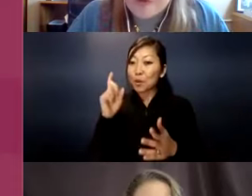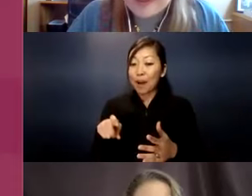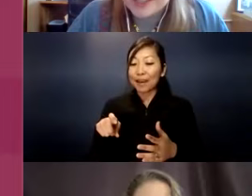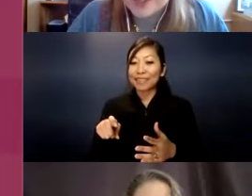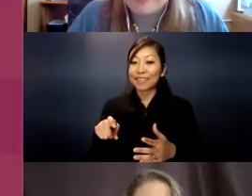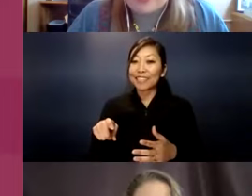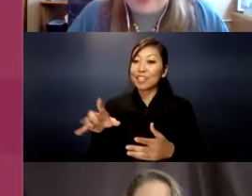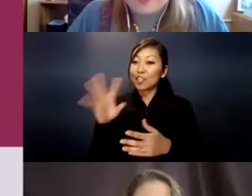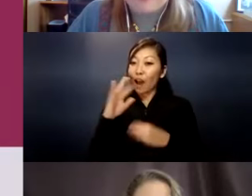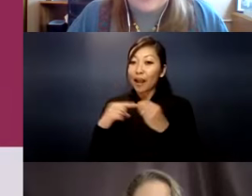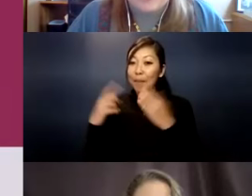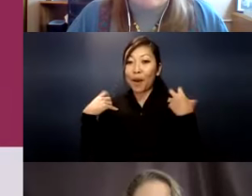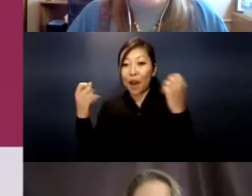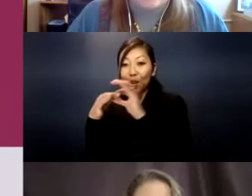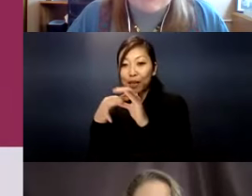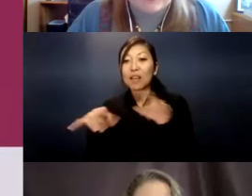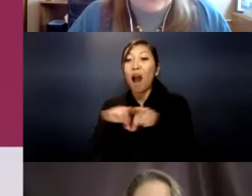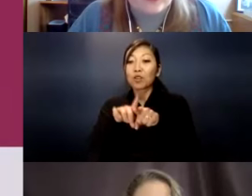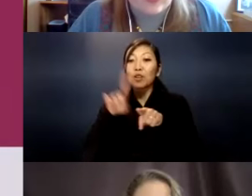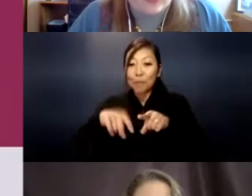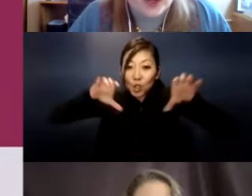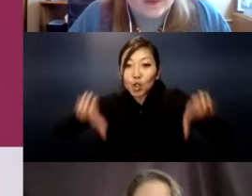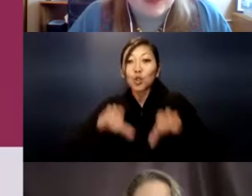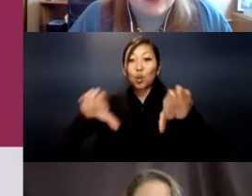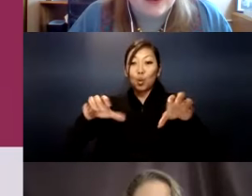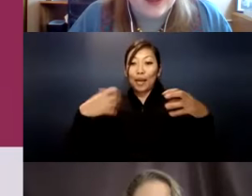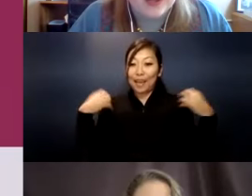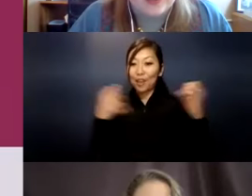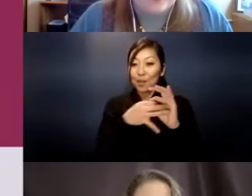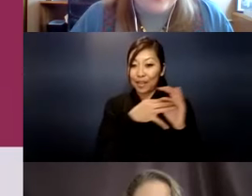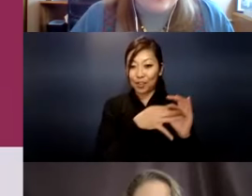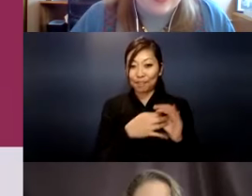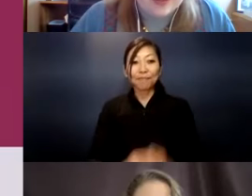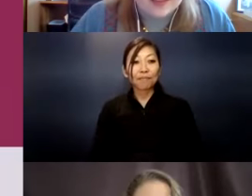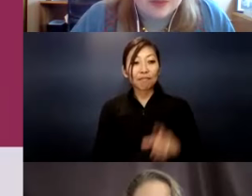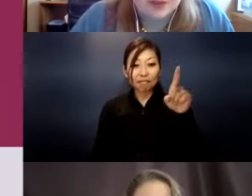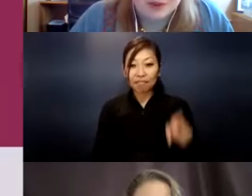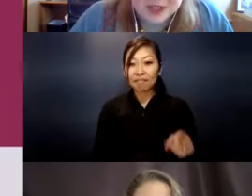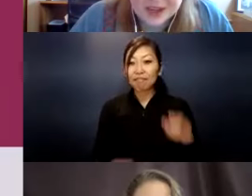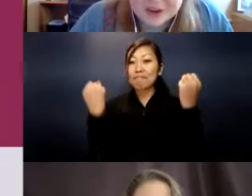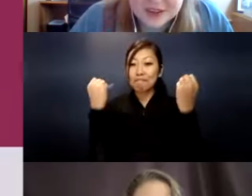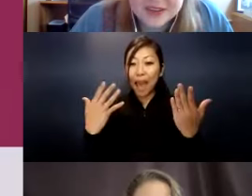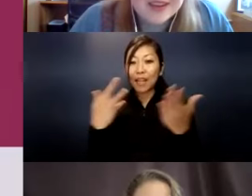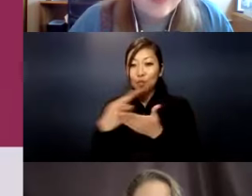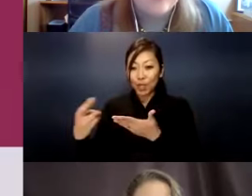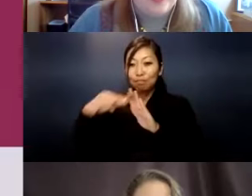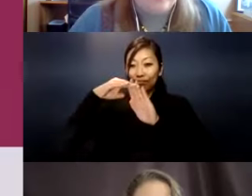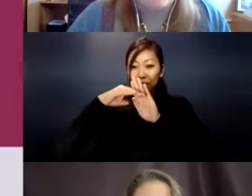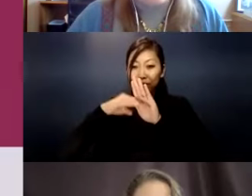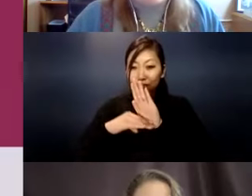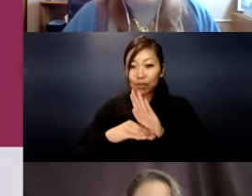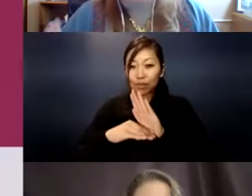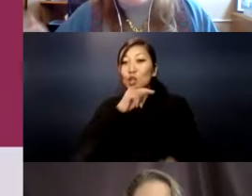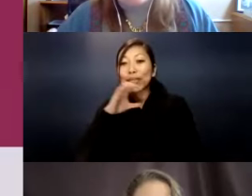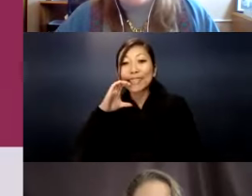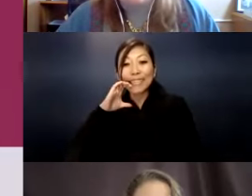are a whole bunch of programs that have great resources for young people in the Twin Cities, Minnesota area.